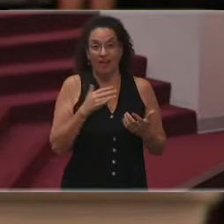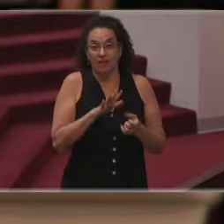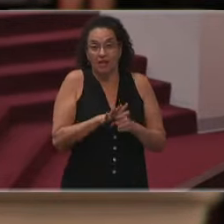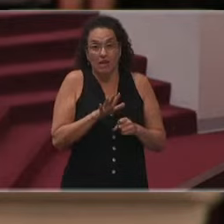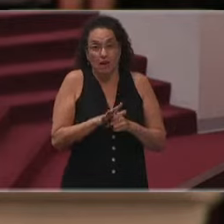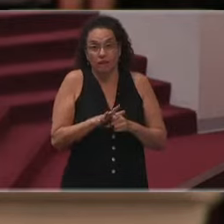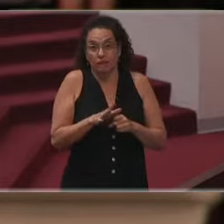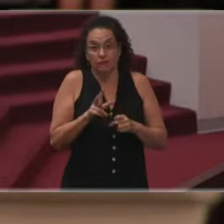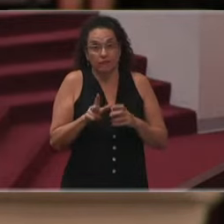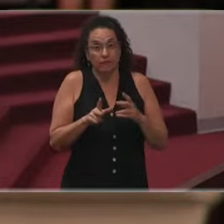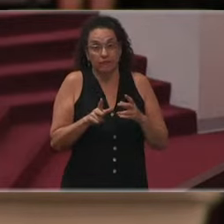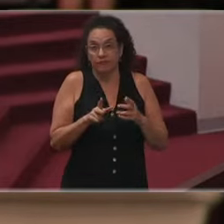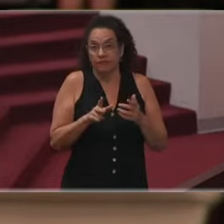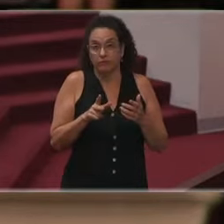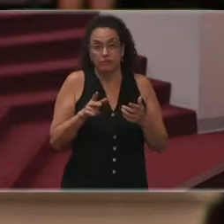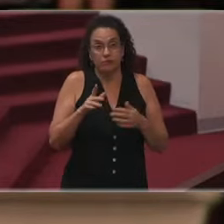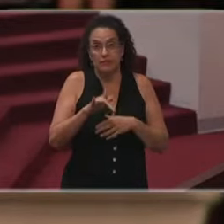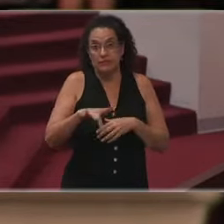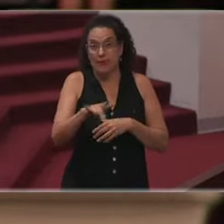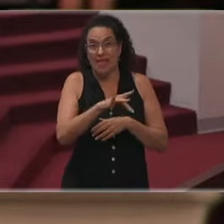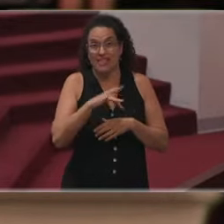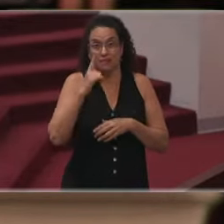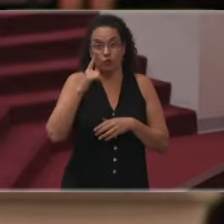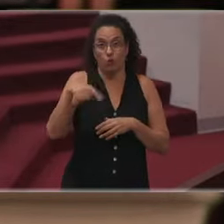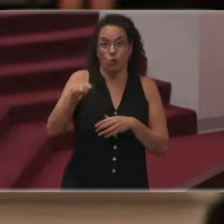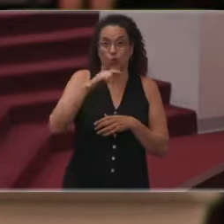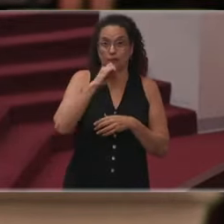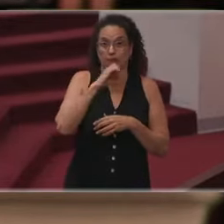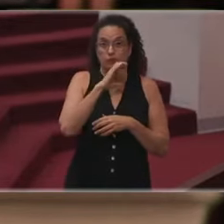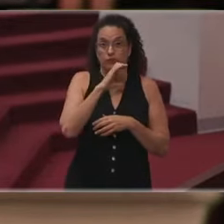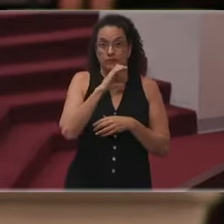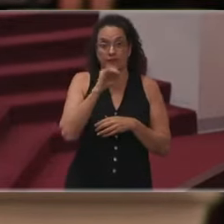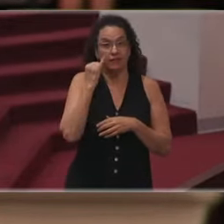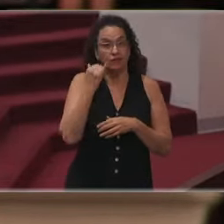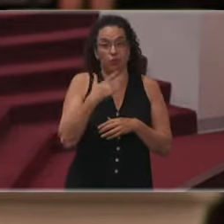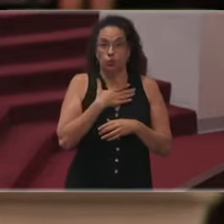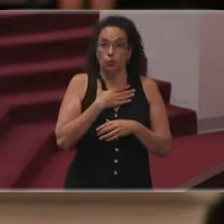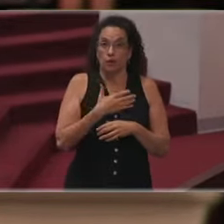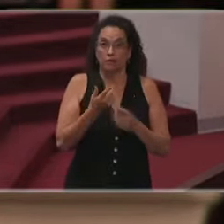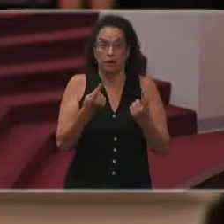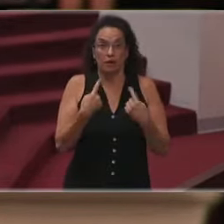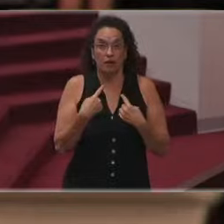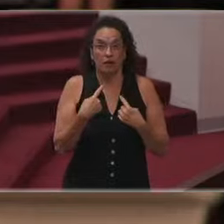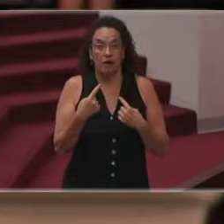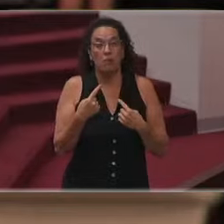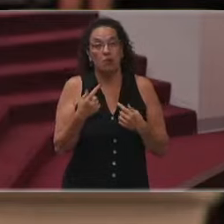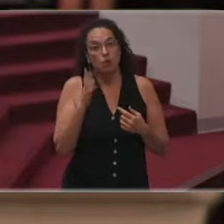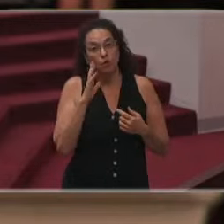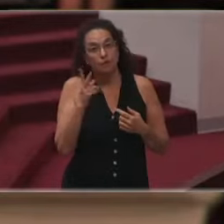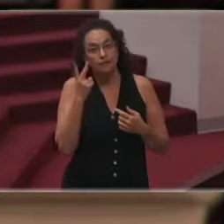space itself. And Lord knows if you're willing to come back, we'll see what we need to do.